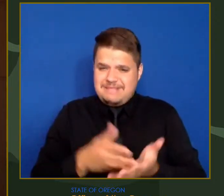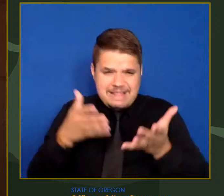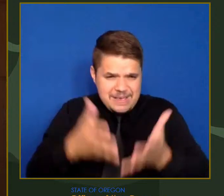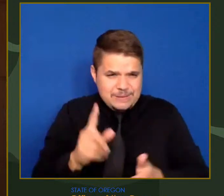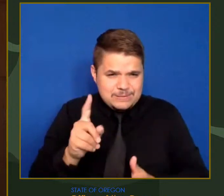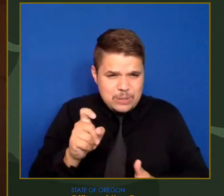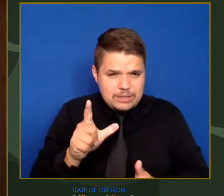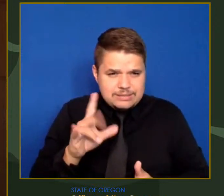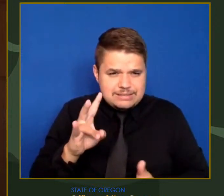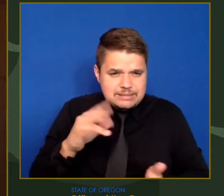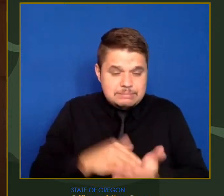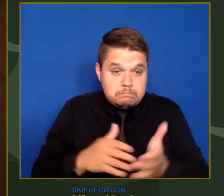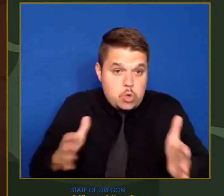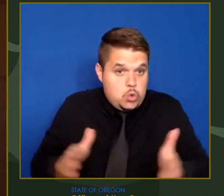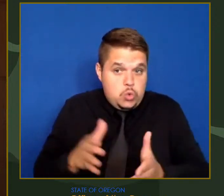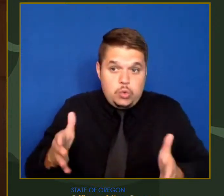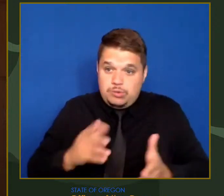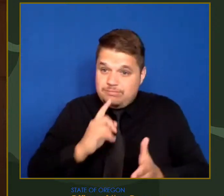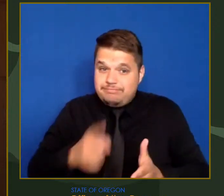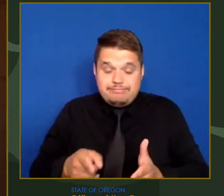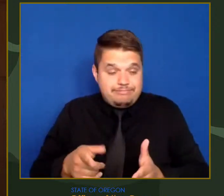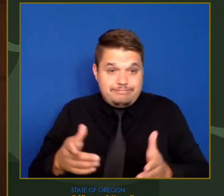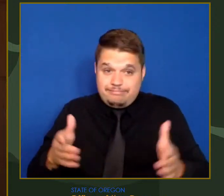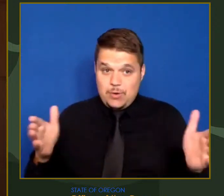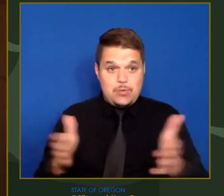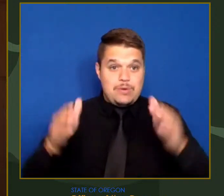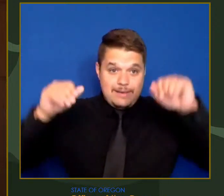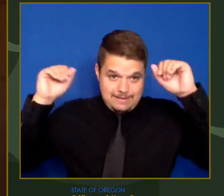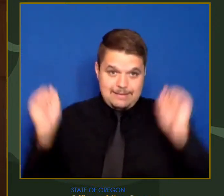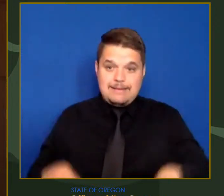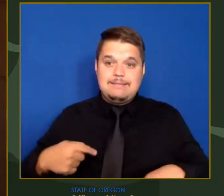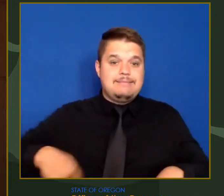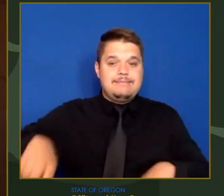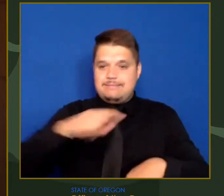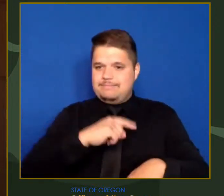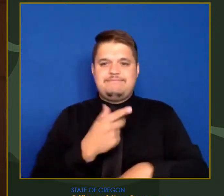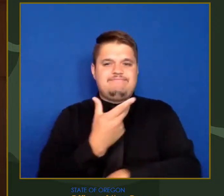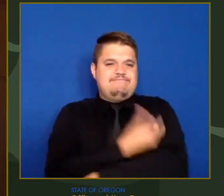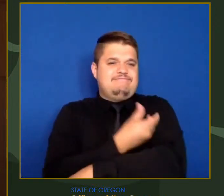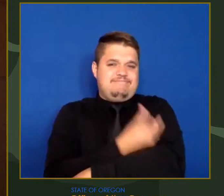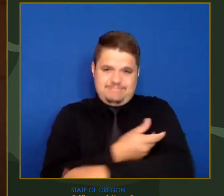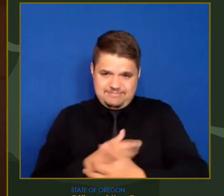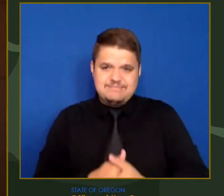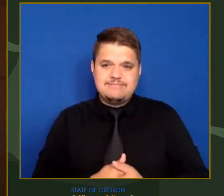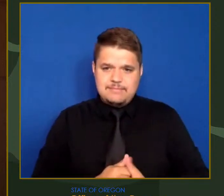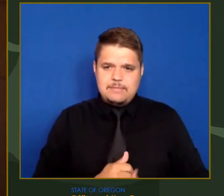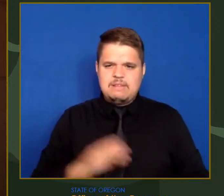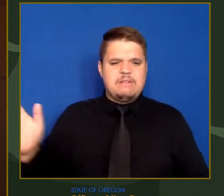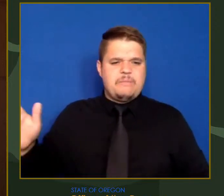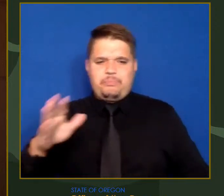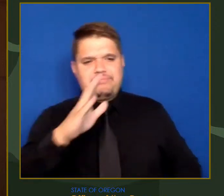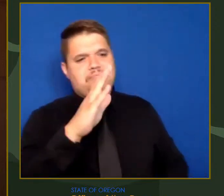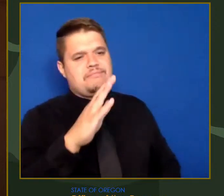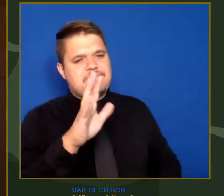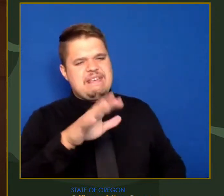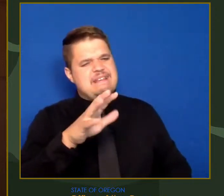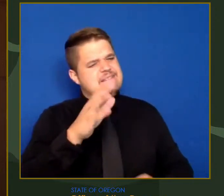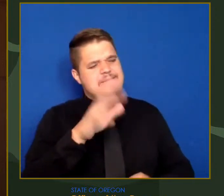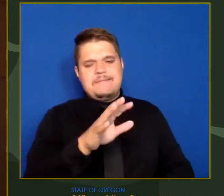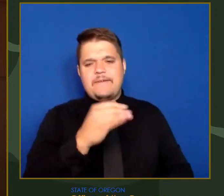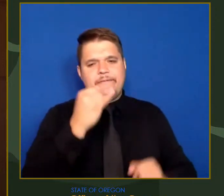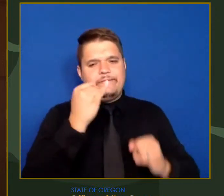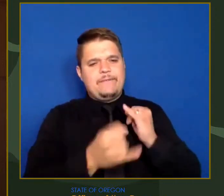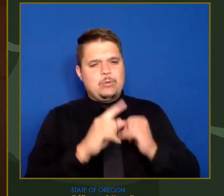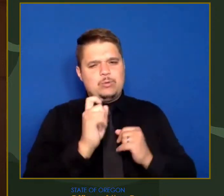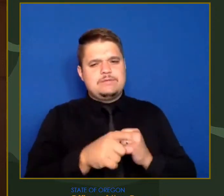reopen. I think we can all look forward to that. And this is my final question. I wanted to ask you, you talked about business partners. Do you